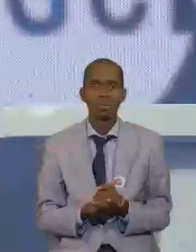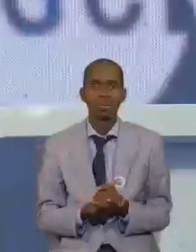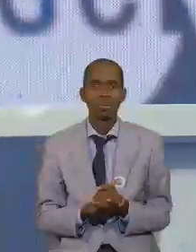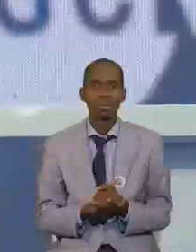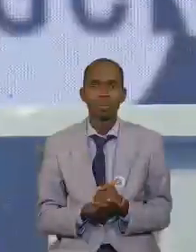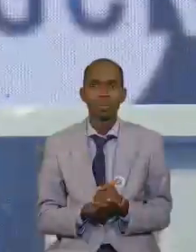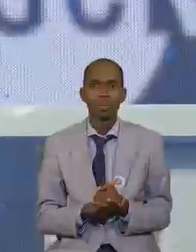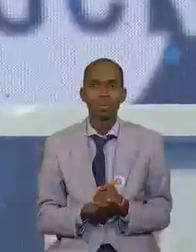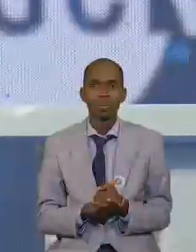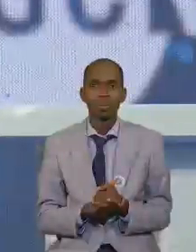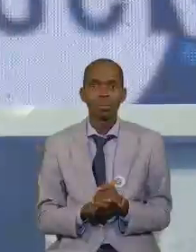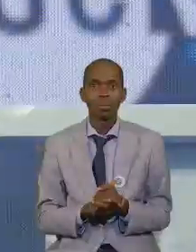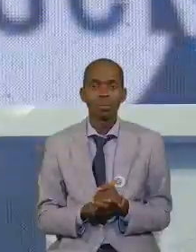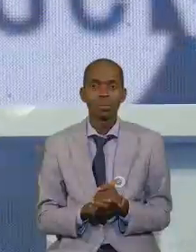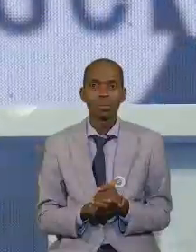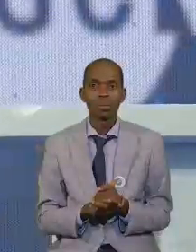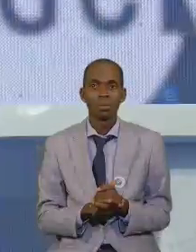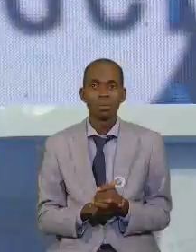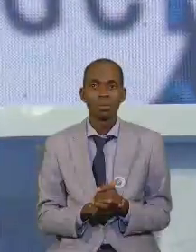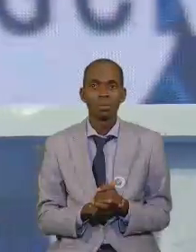In 1 John chapter 3 verse